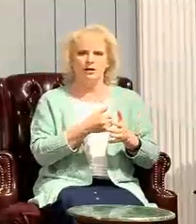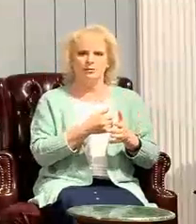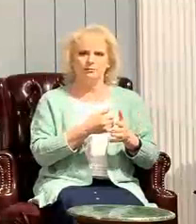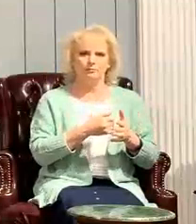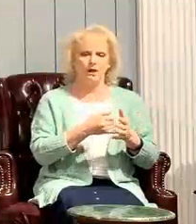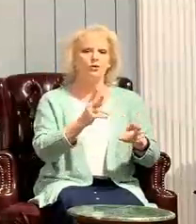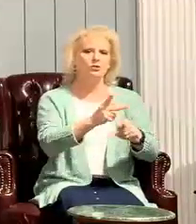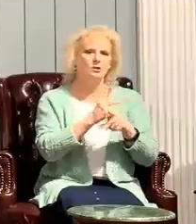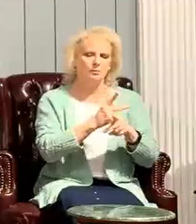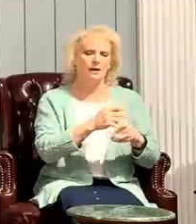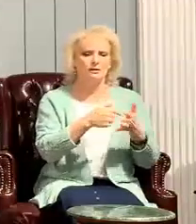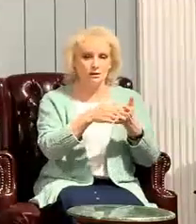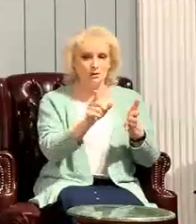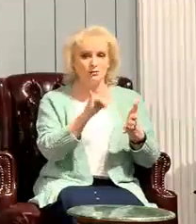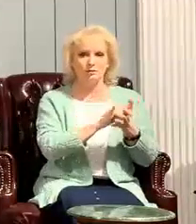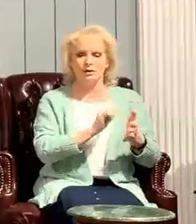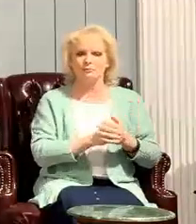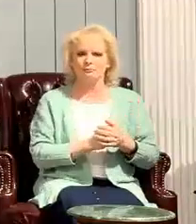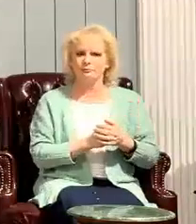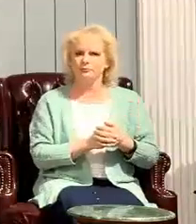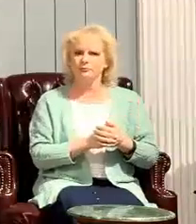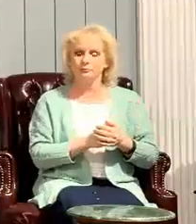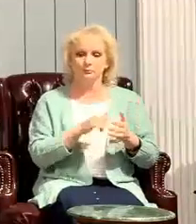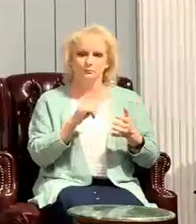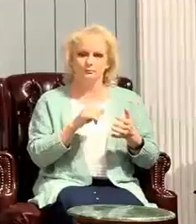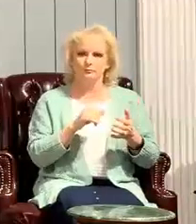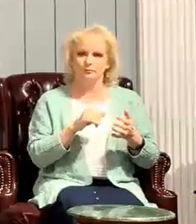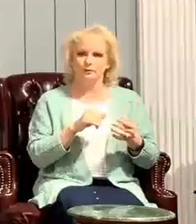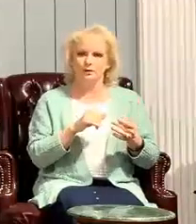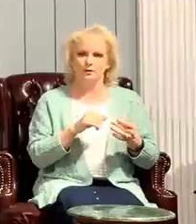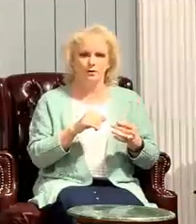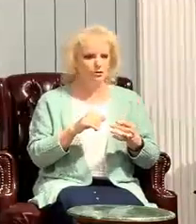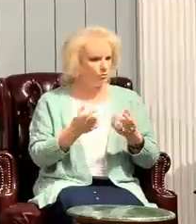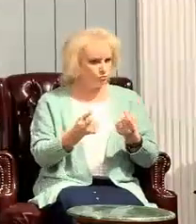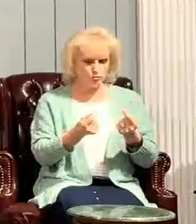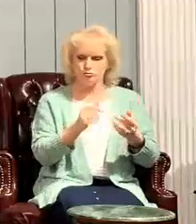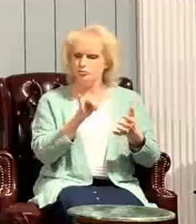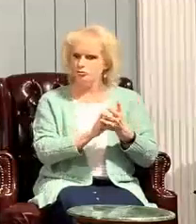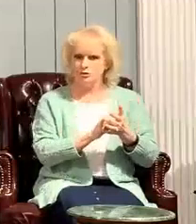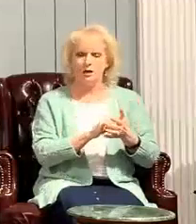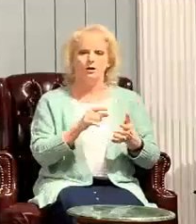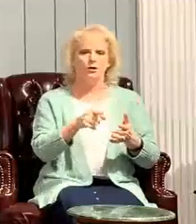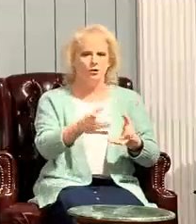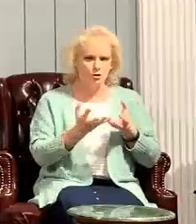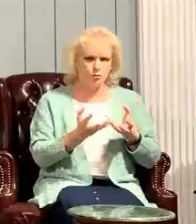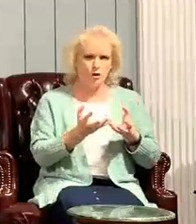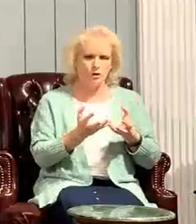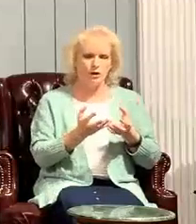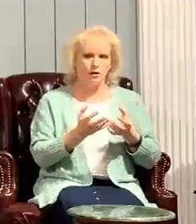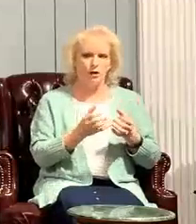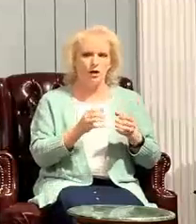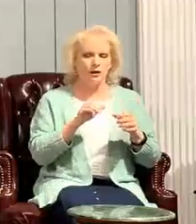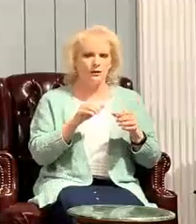that paid for that, or whatever it's going to be like that. And they would say, don't do that. Don't do that. You want to maintain